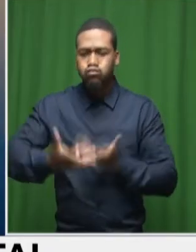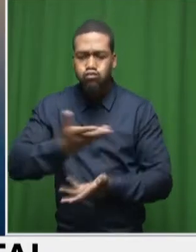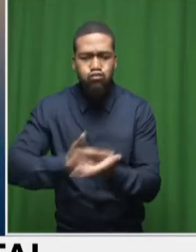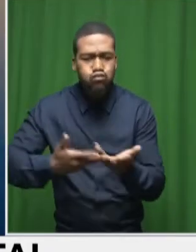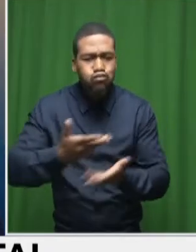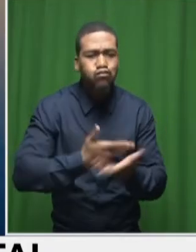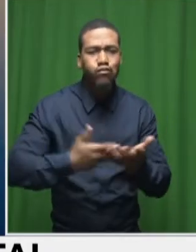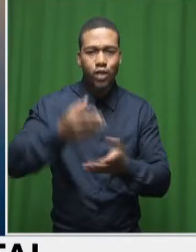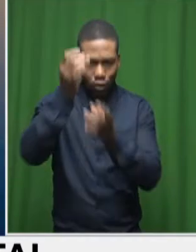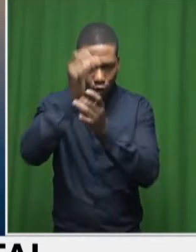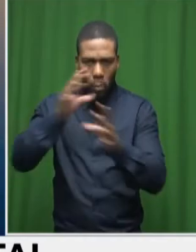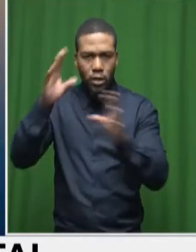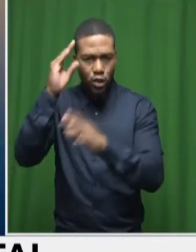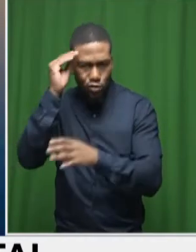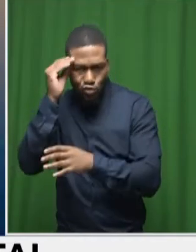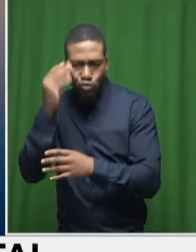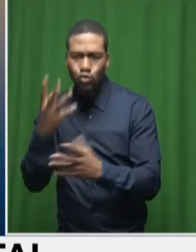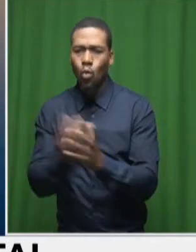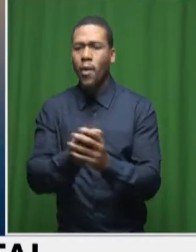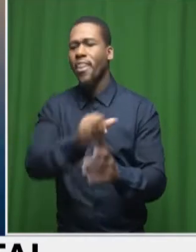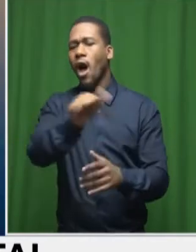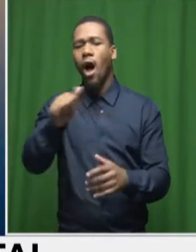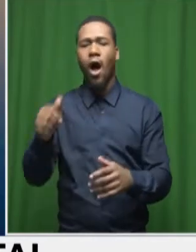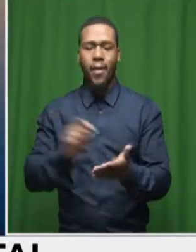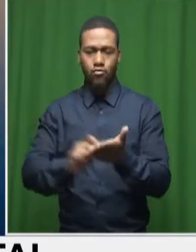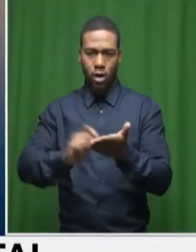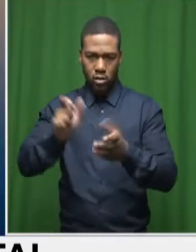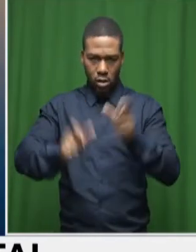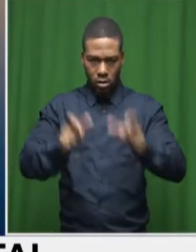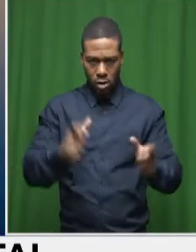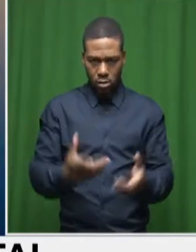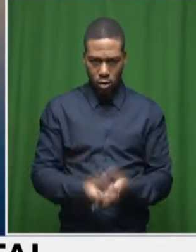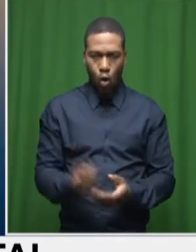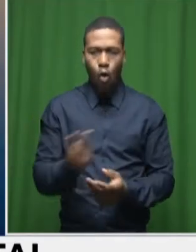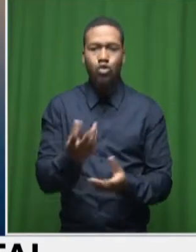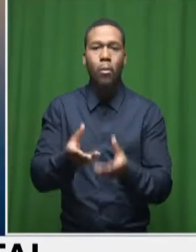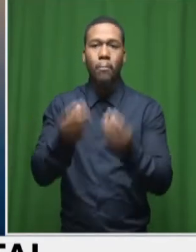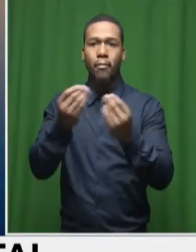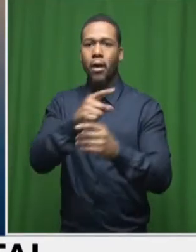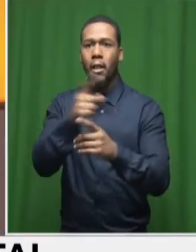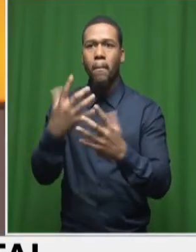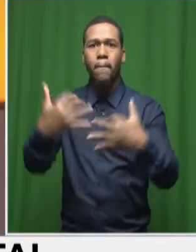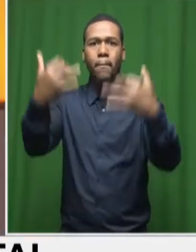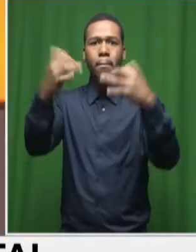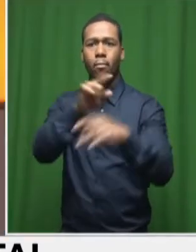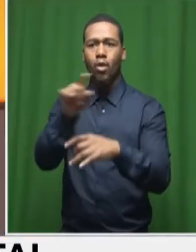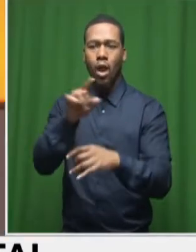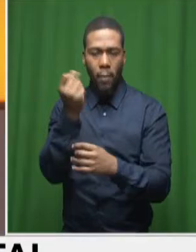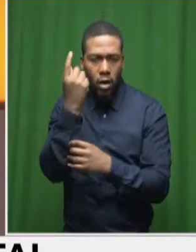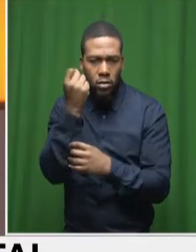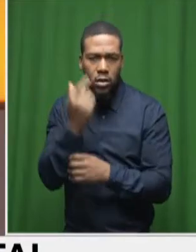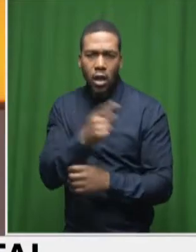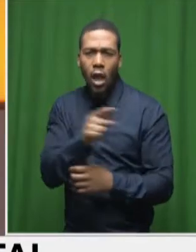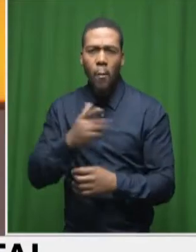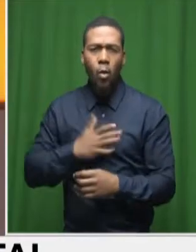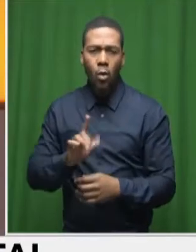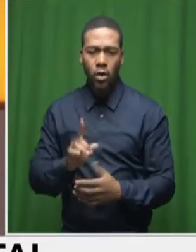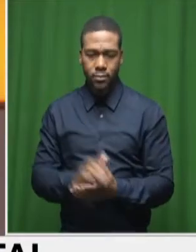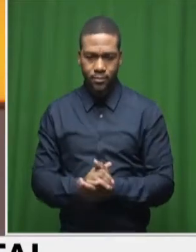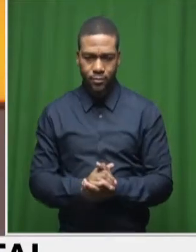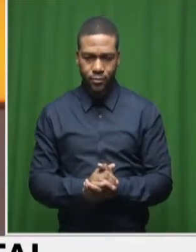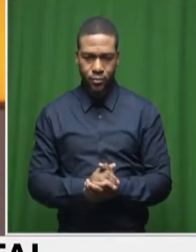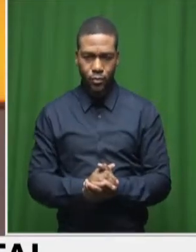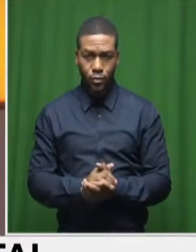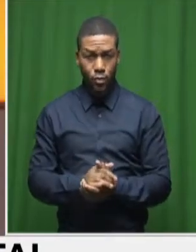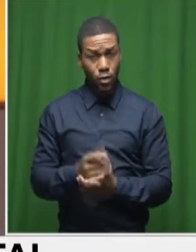talks and video content, and better be able to capture and understand your audience essentially. Okay. And you've mentioned the Kelo learning platform, right? So